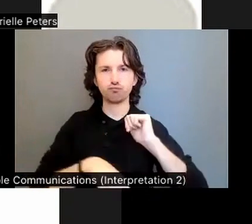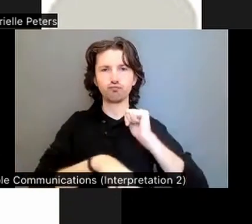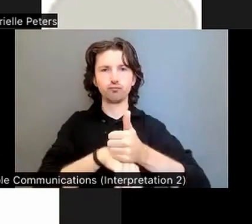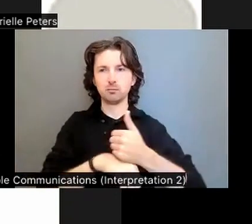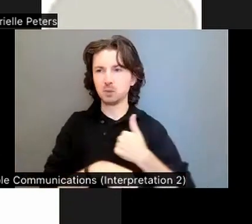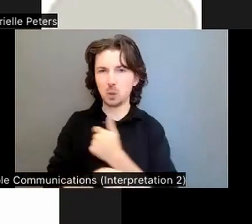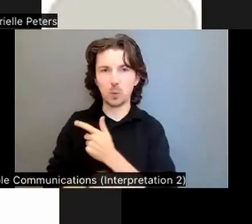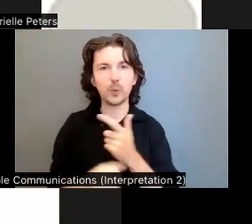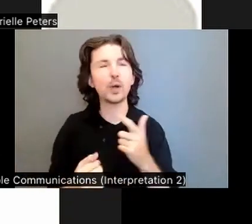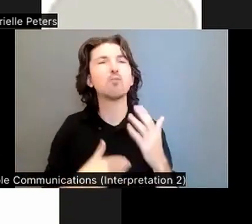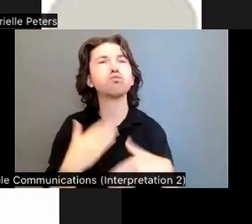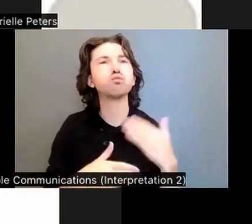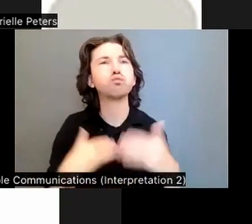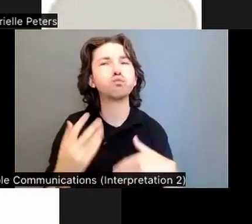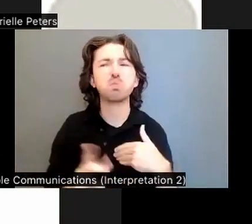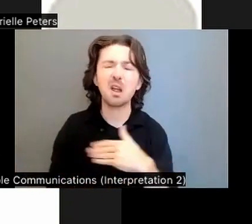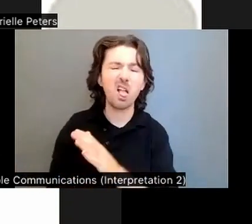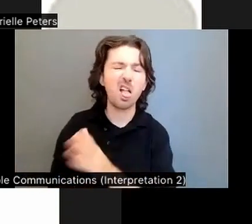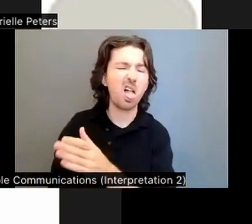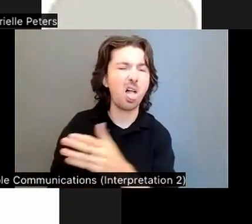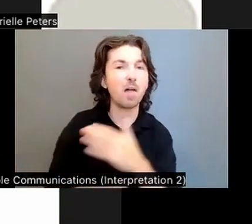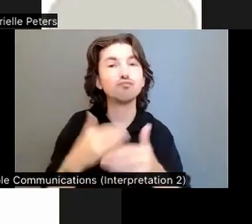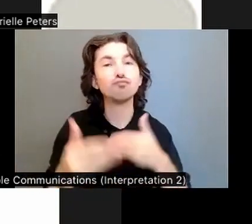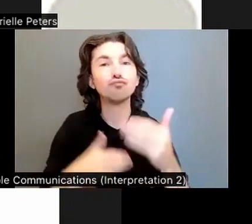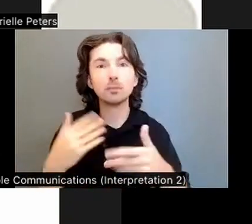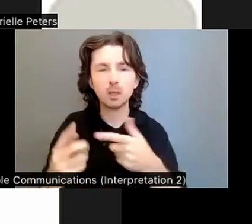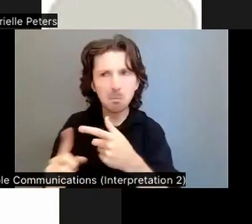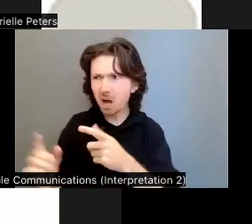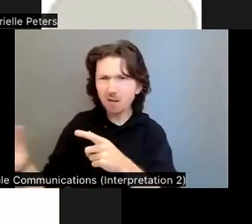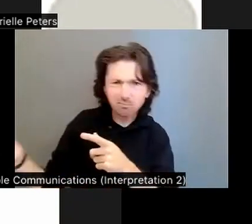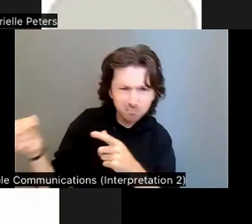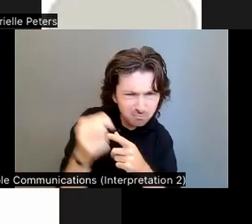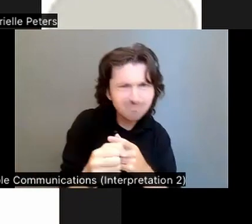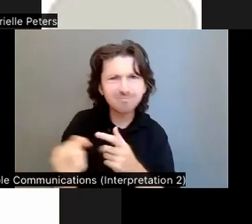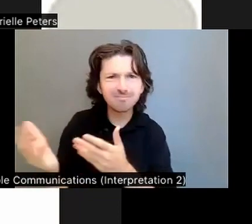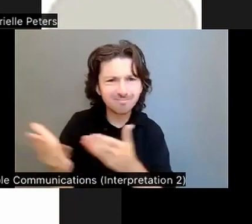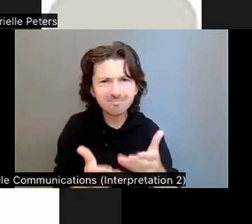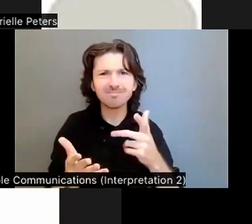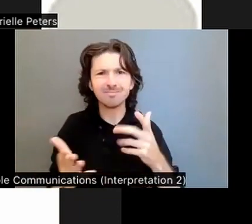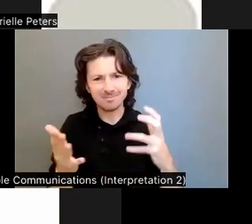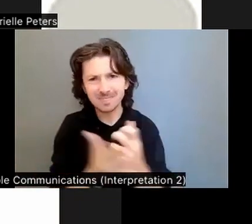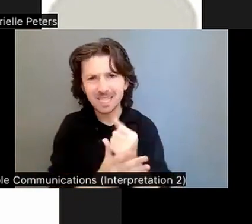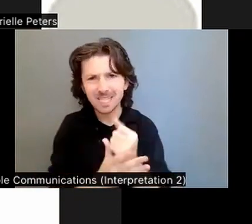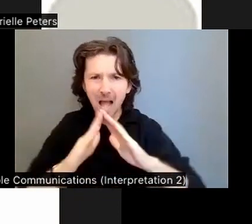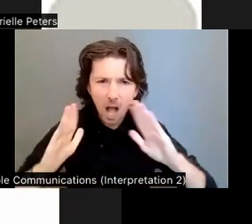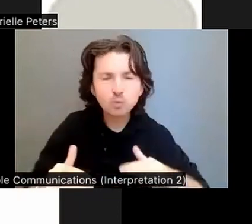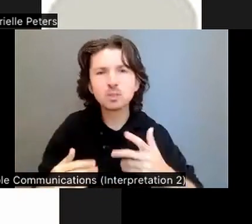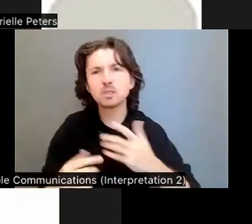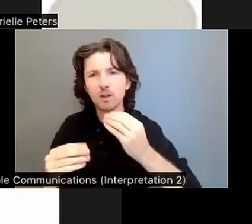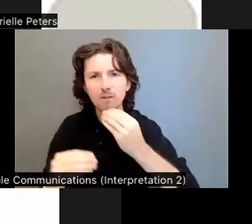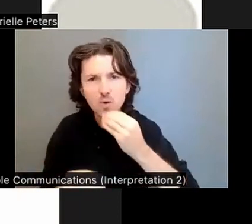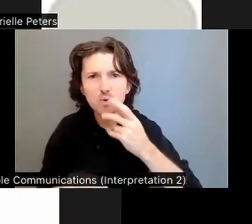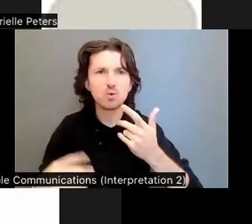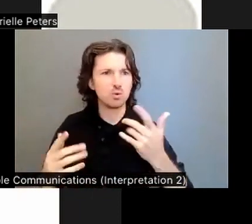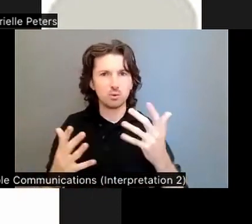to continue to live and to, you know, have housing and have food and all of those sorts